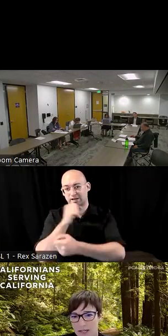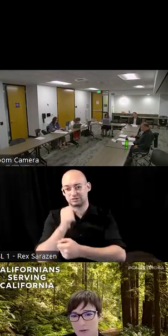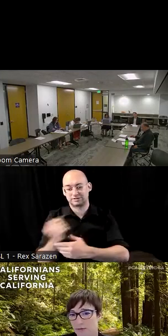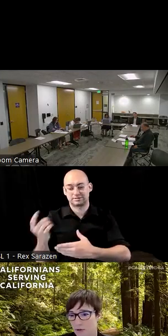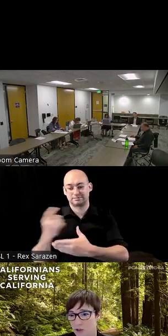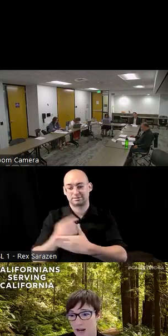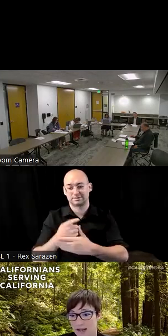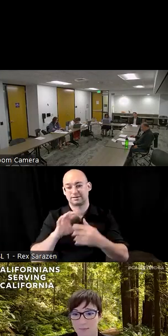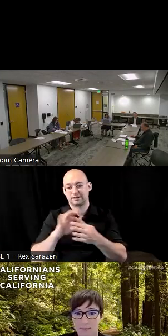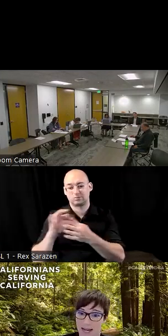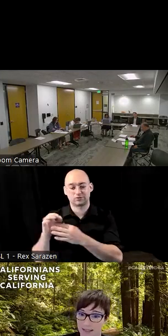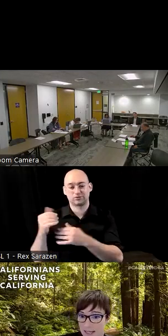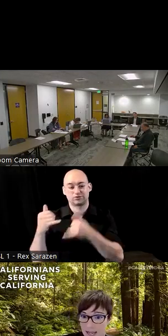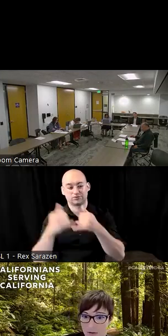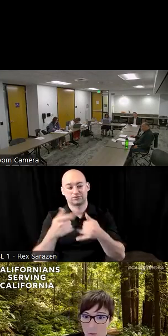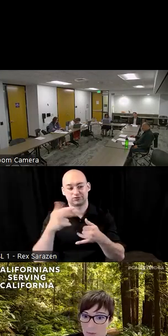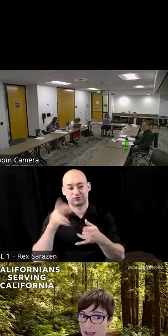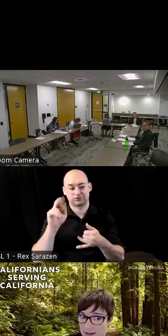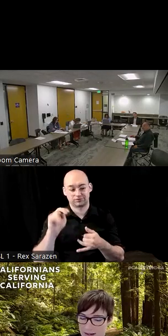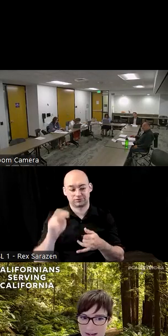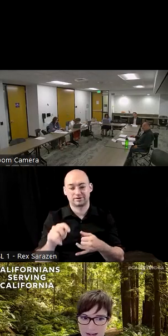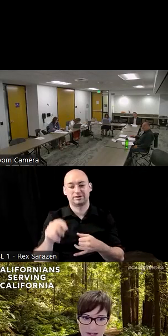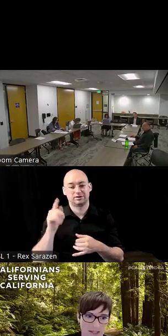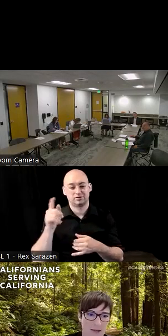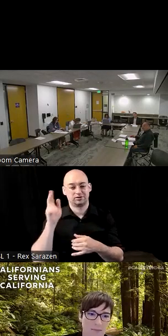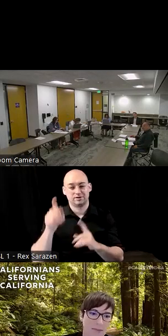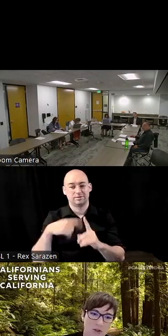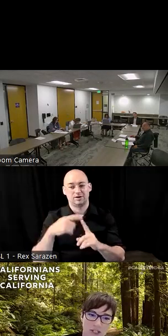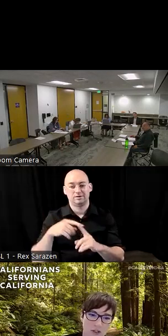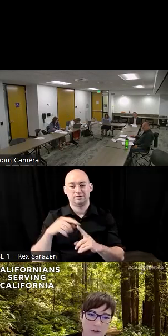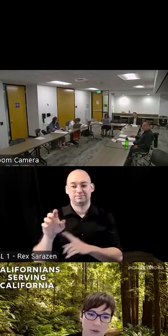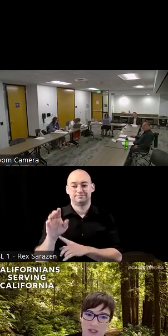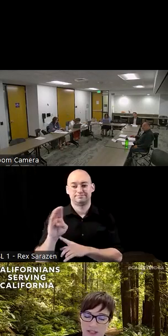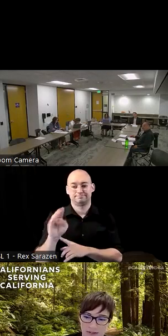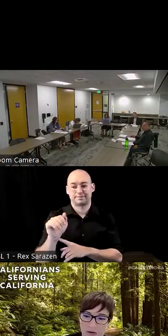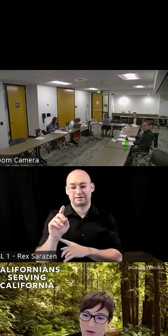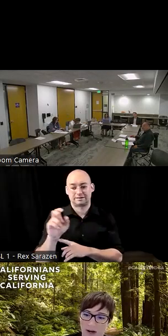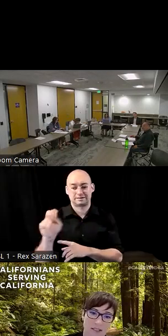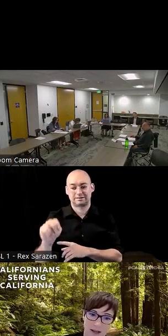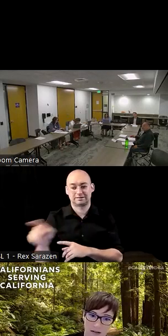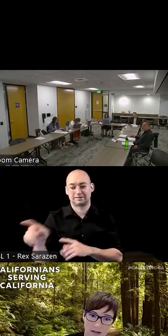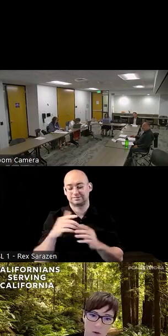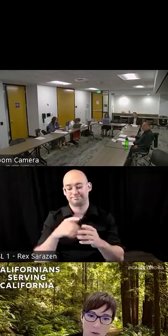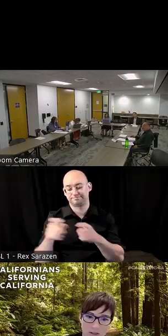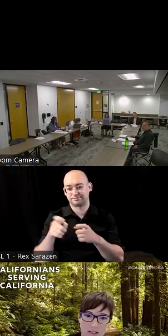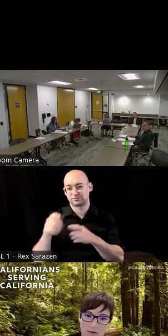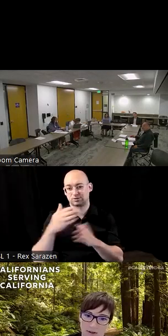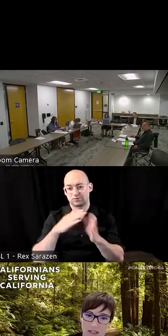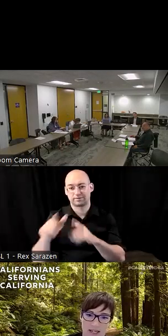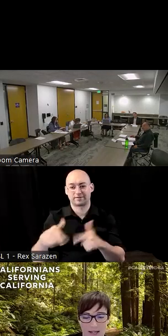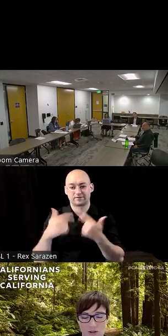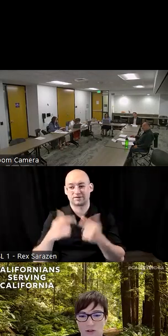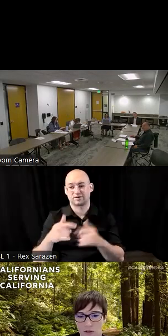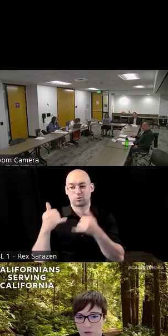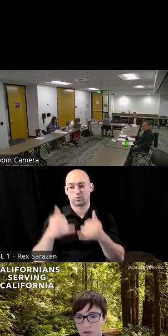may hear it referred to as BADN or BADN. The Administration for Community Living, or ACL, awarded this grant